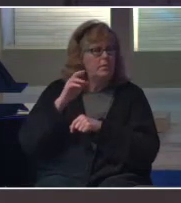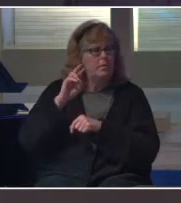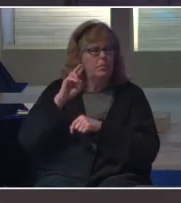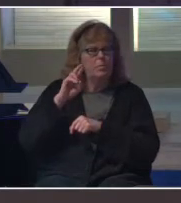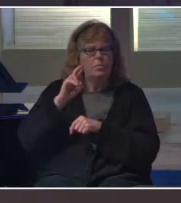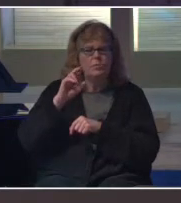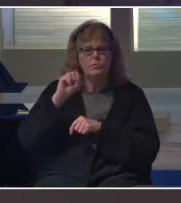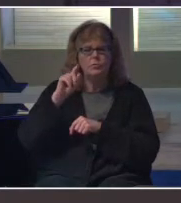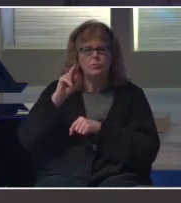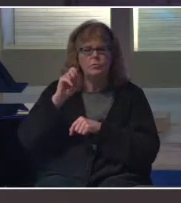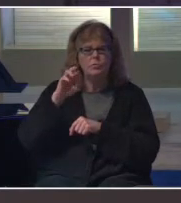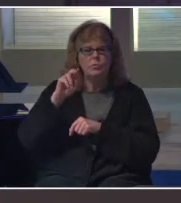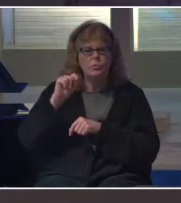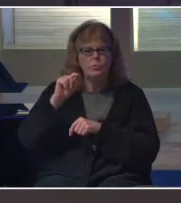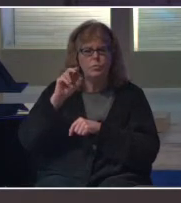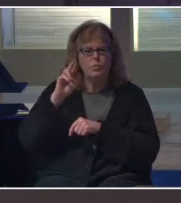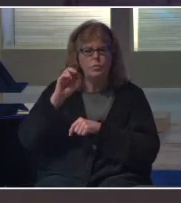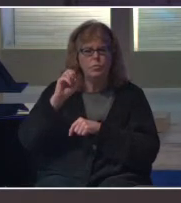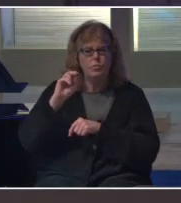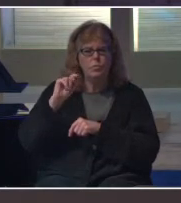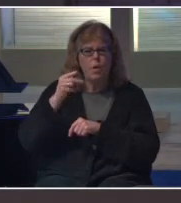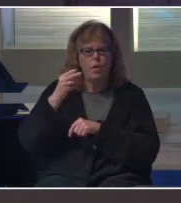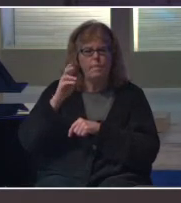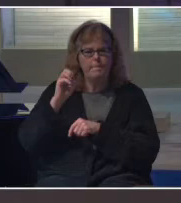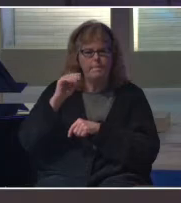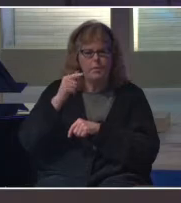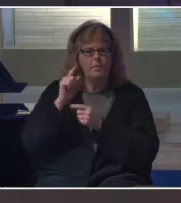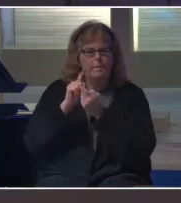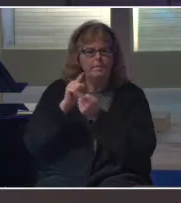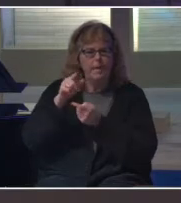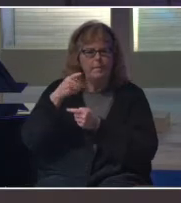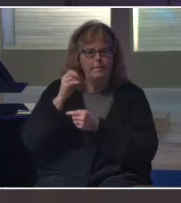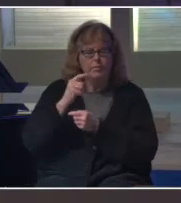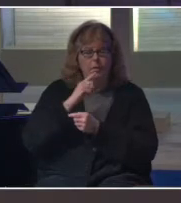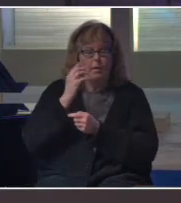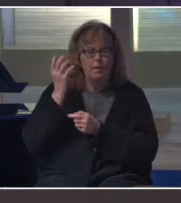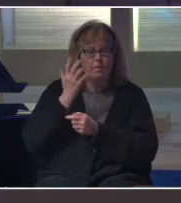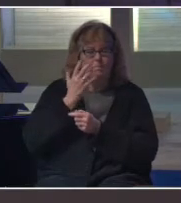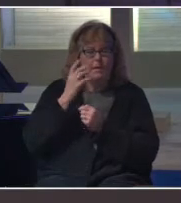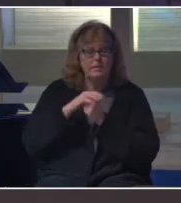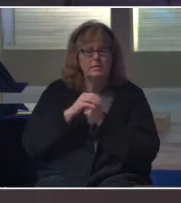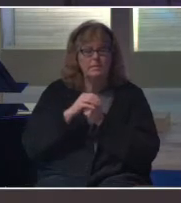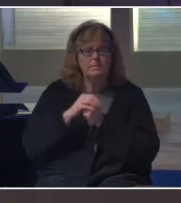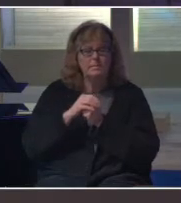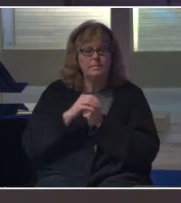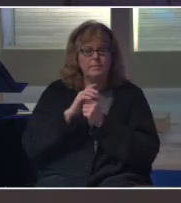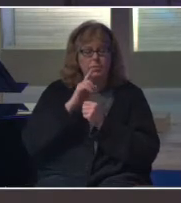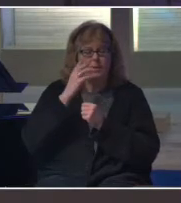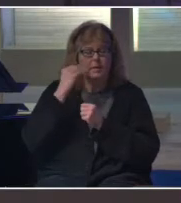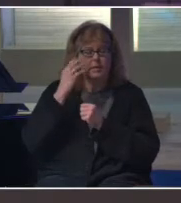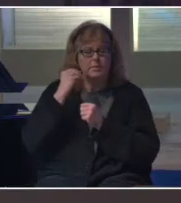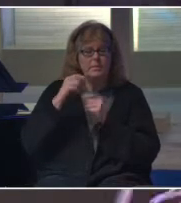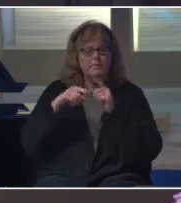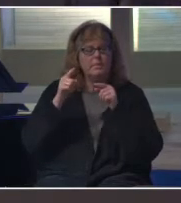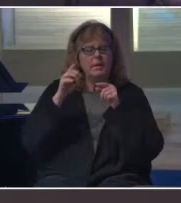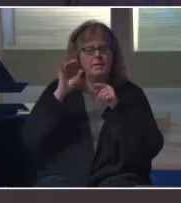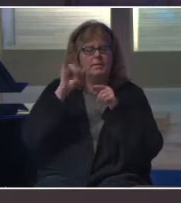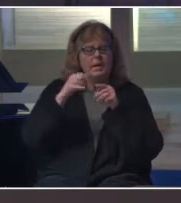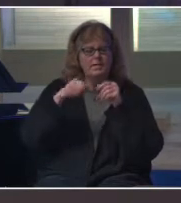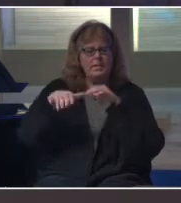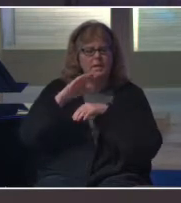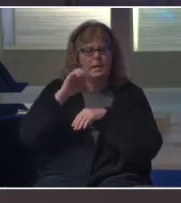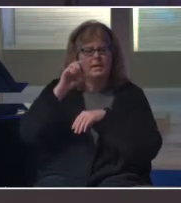Rothberg, Stuart Rothberg. We met him at Petra. It was just amazing. It was quite an experience. But that's the land of